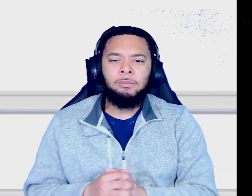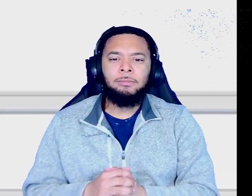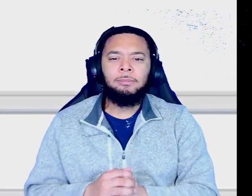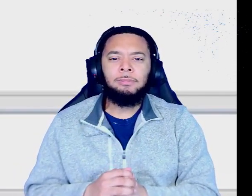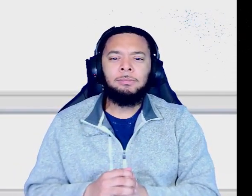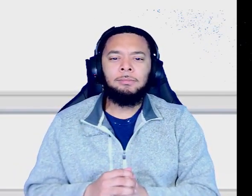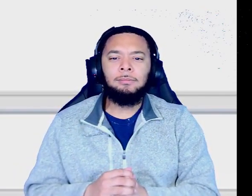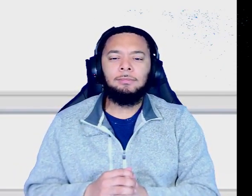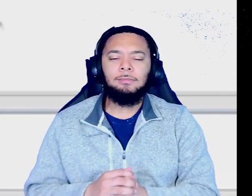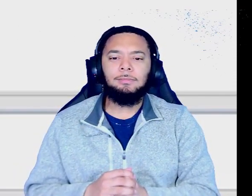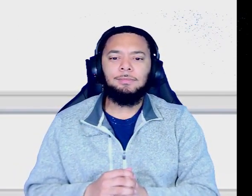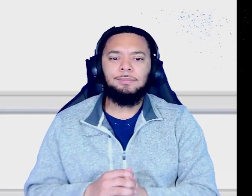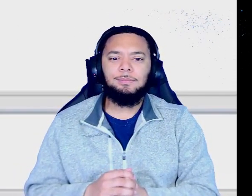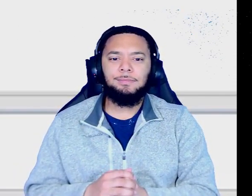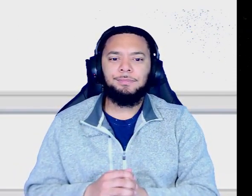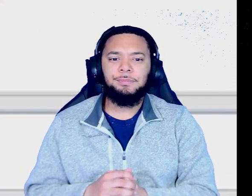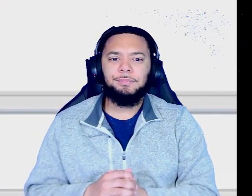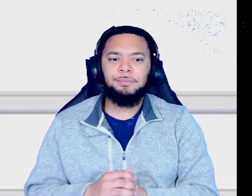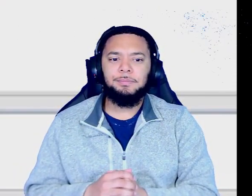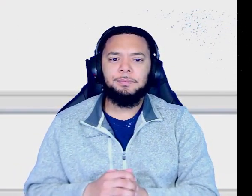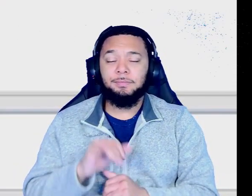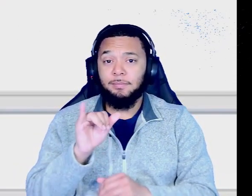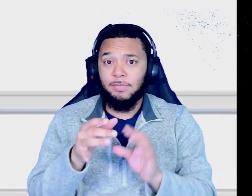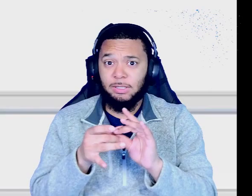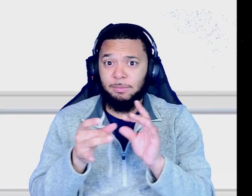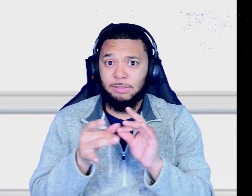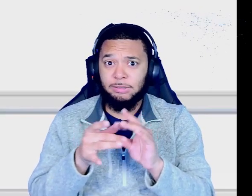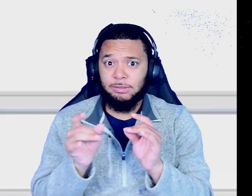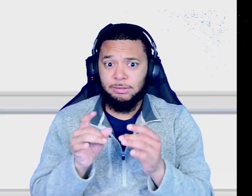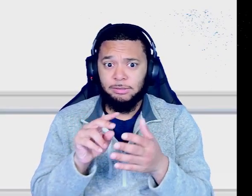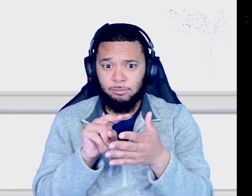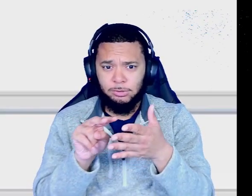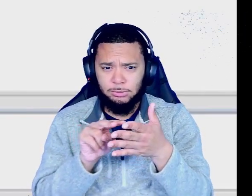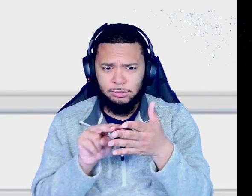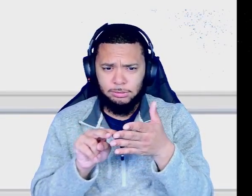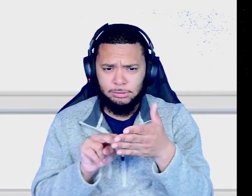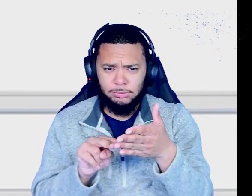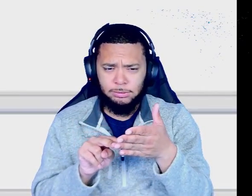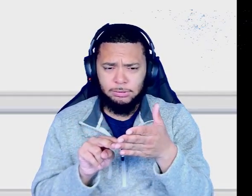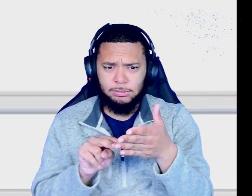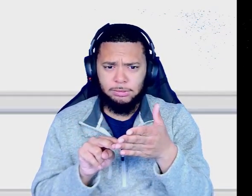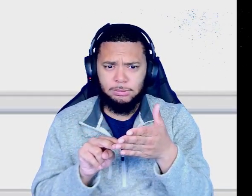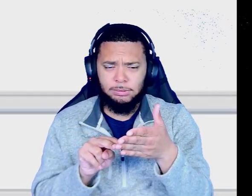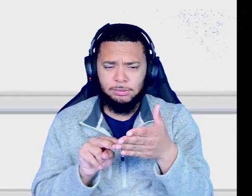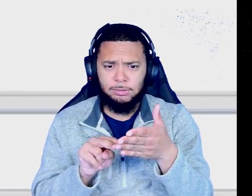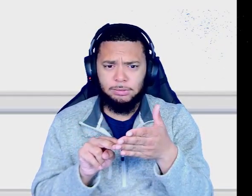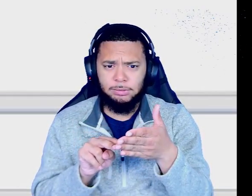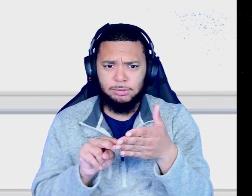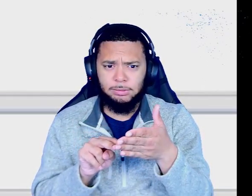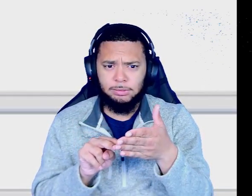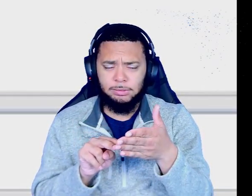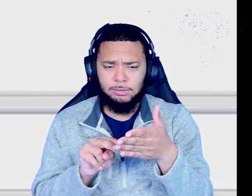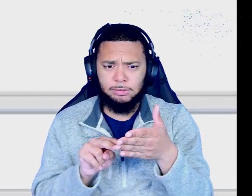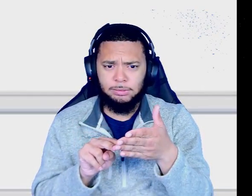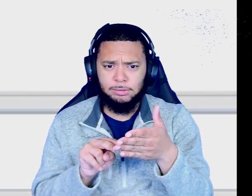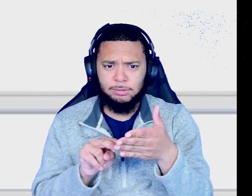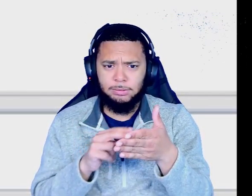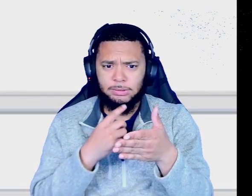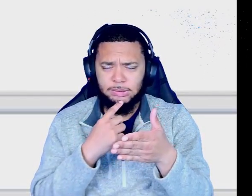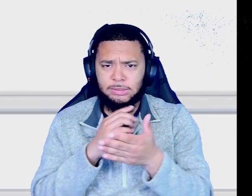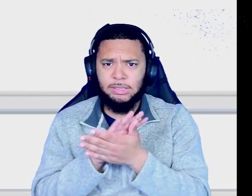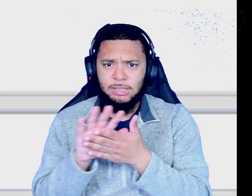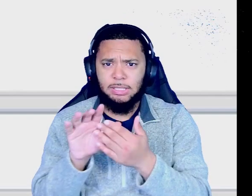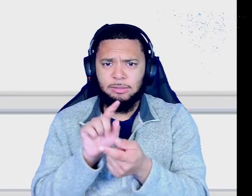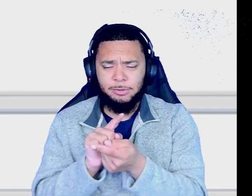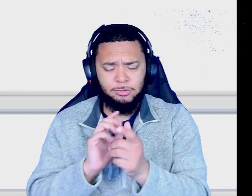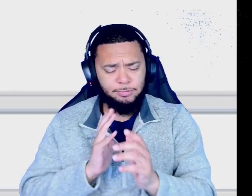give so I'm looking at this message dialog box that comes out, and it says it's nice to meet you.